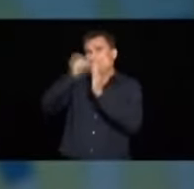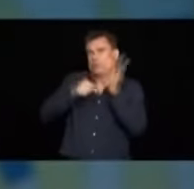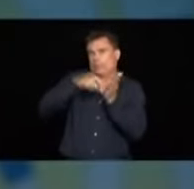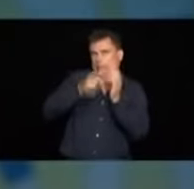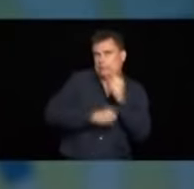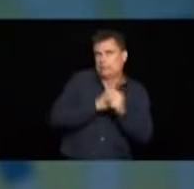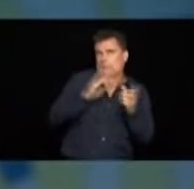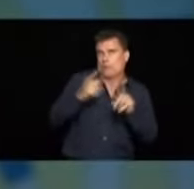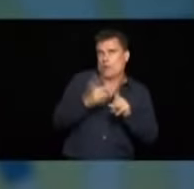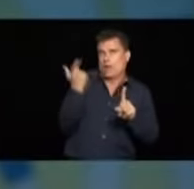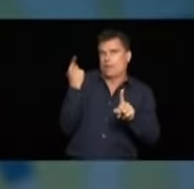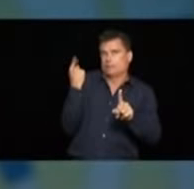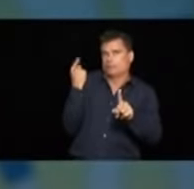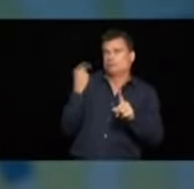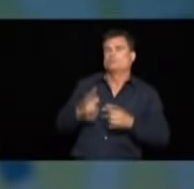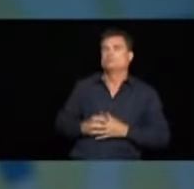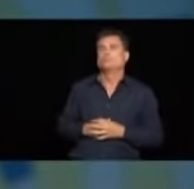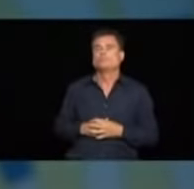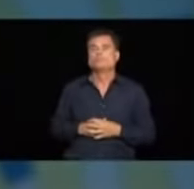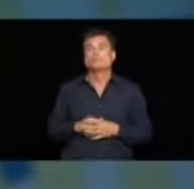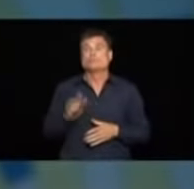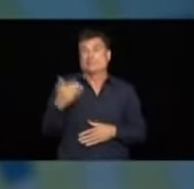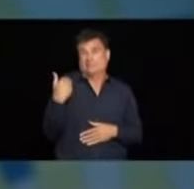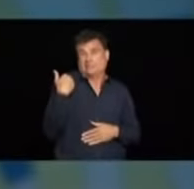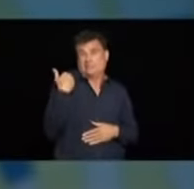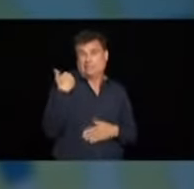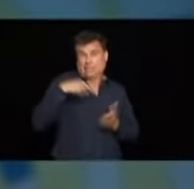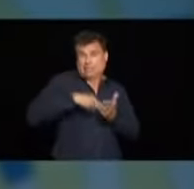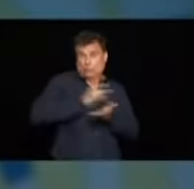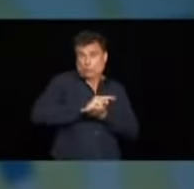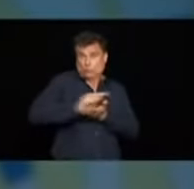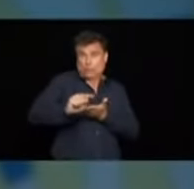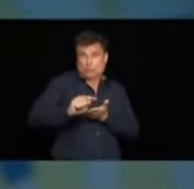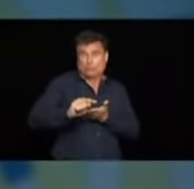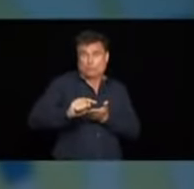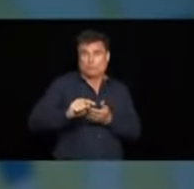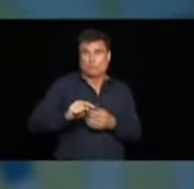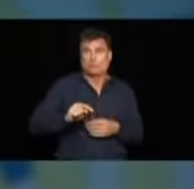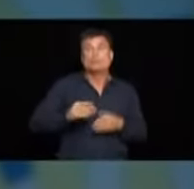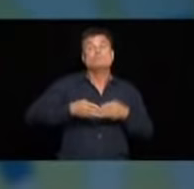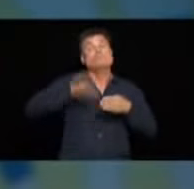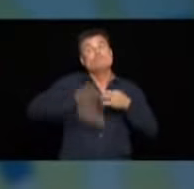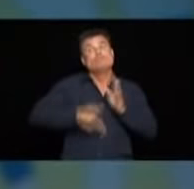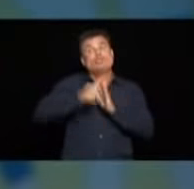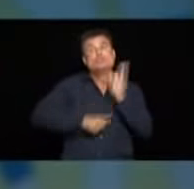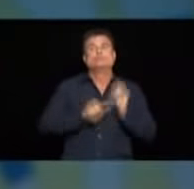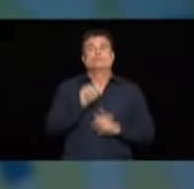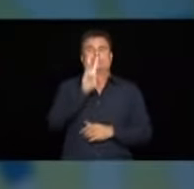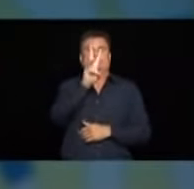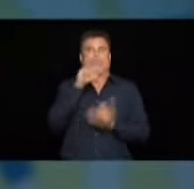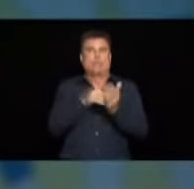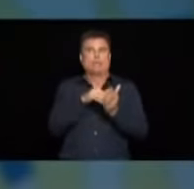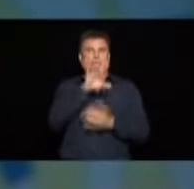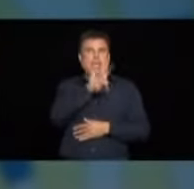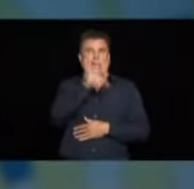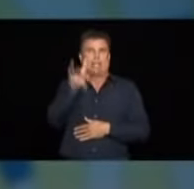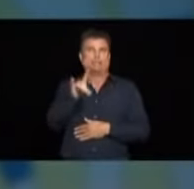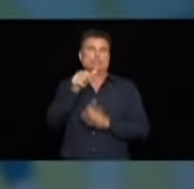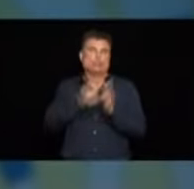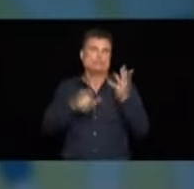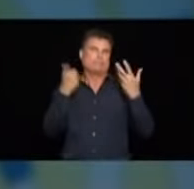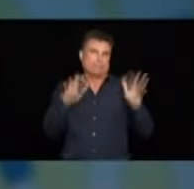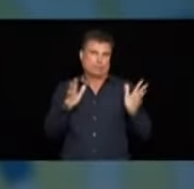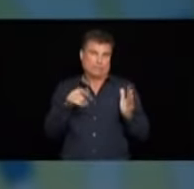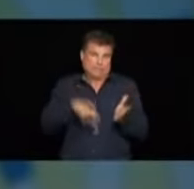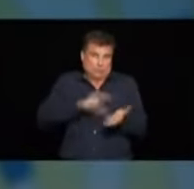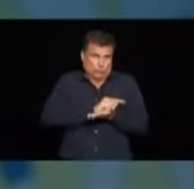August. We expect to see some lower completions over the next weekend because of the Labor Day holiday. However, we continue to exceed